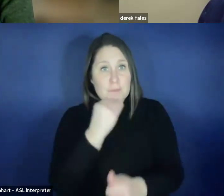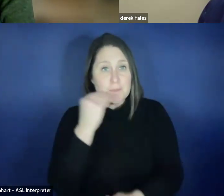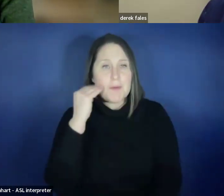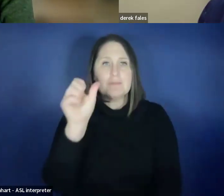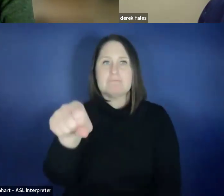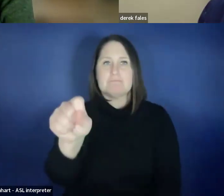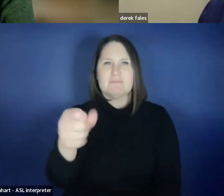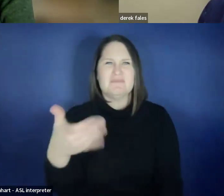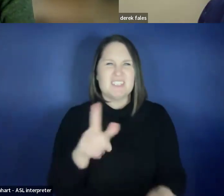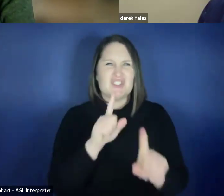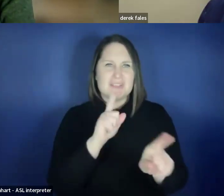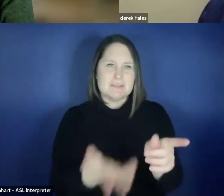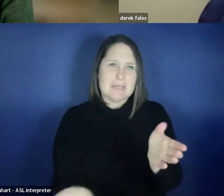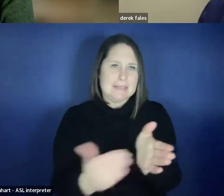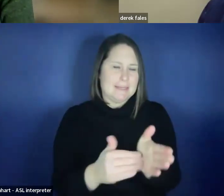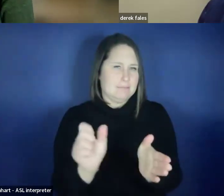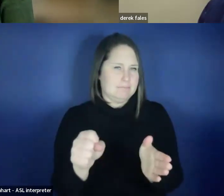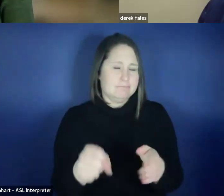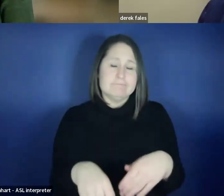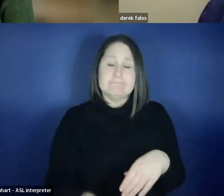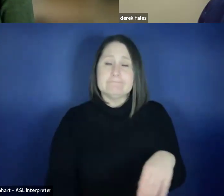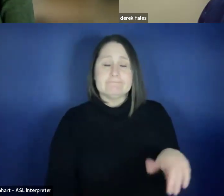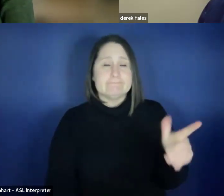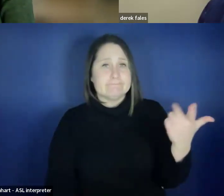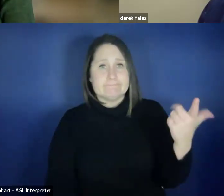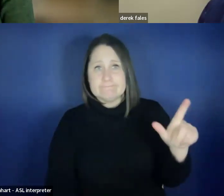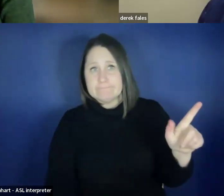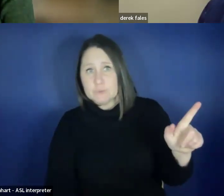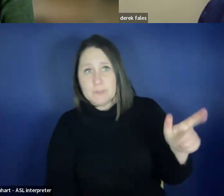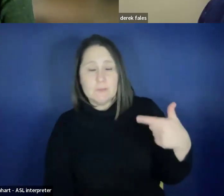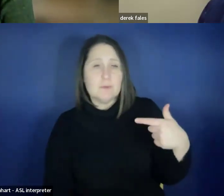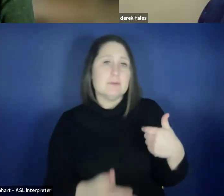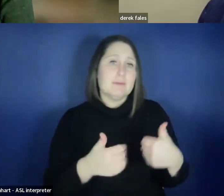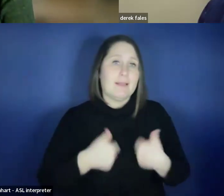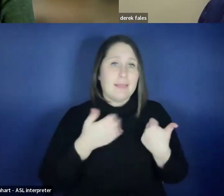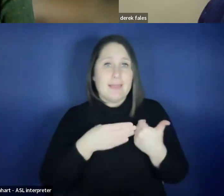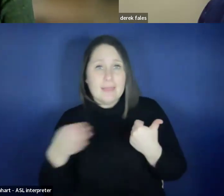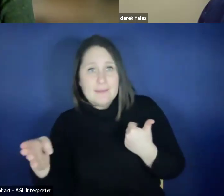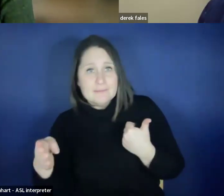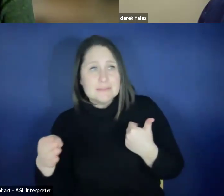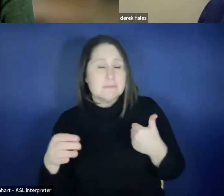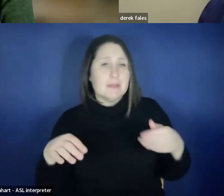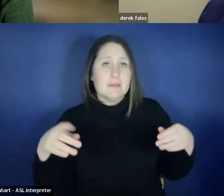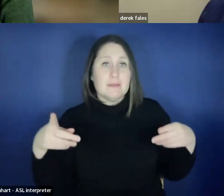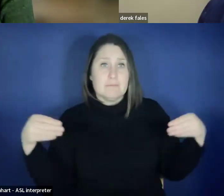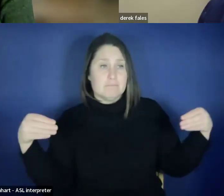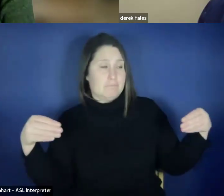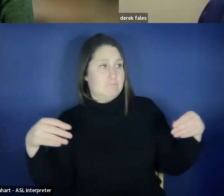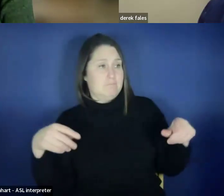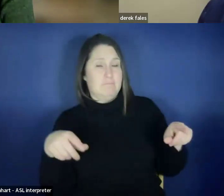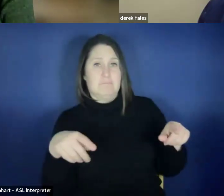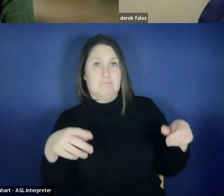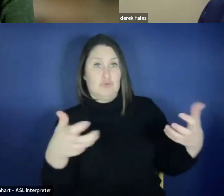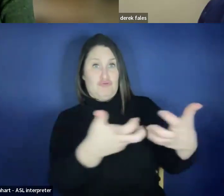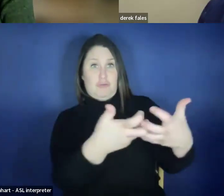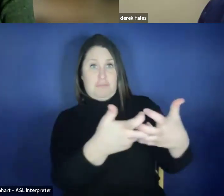think we've answered that, but definitely people can exist or live in group homes or other settings across the